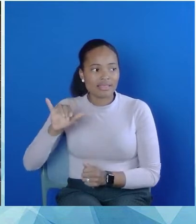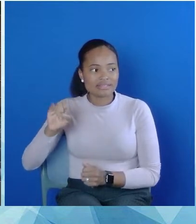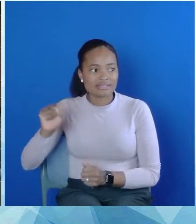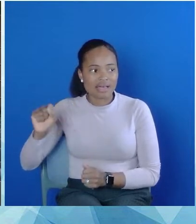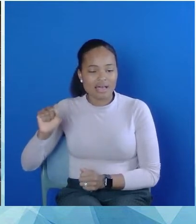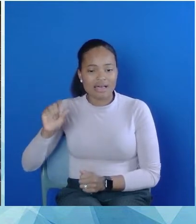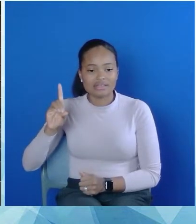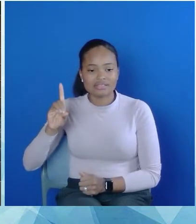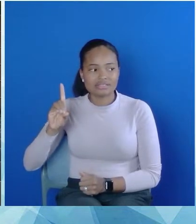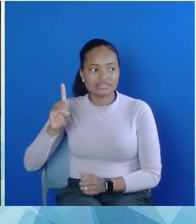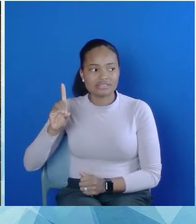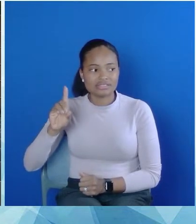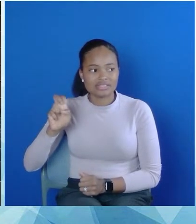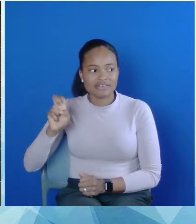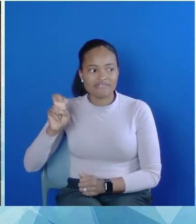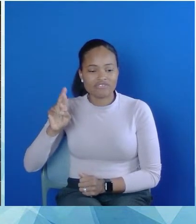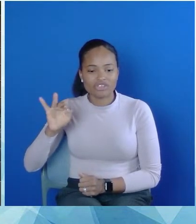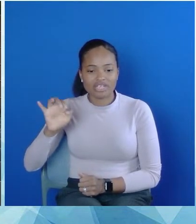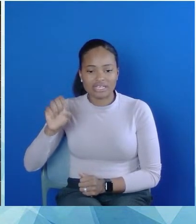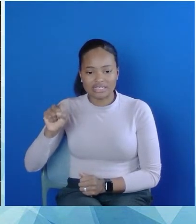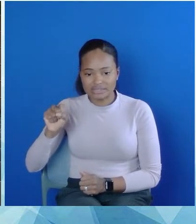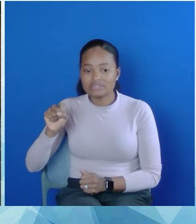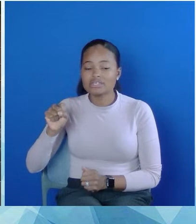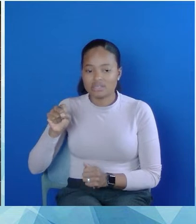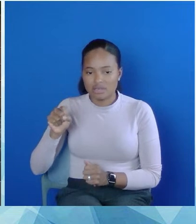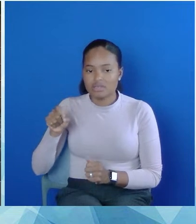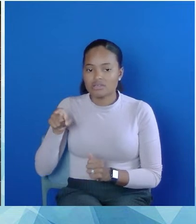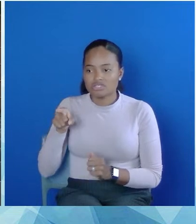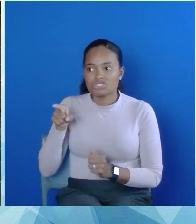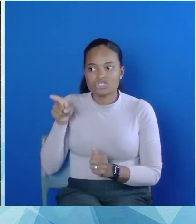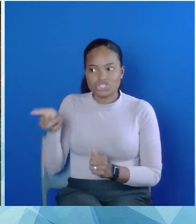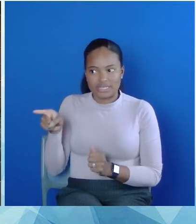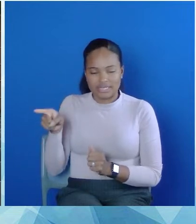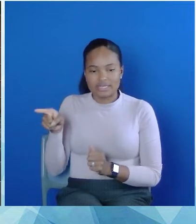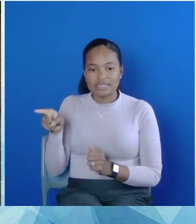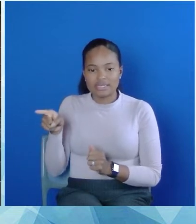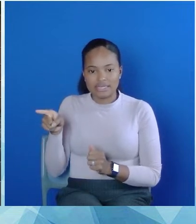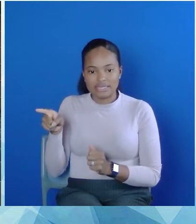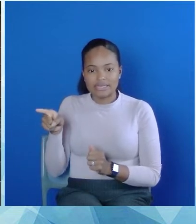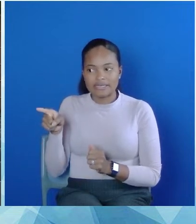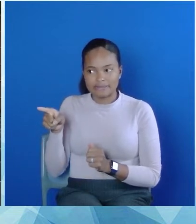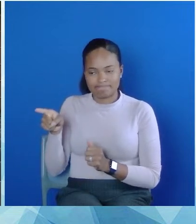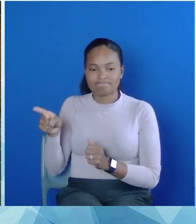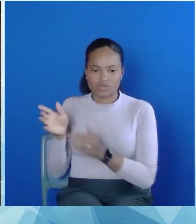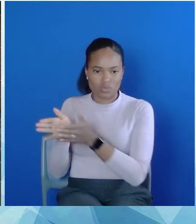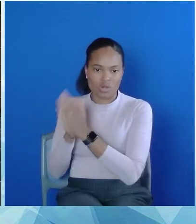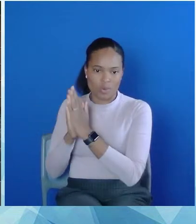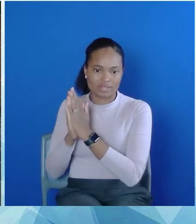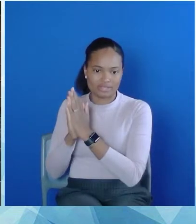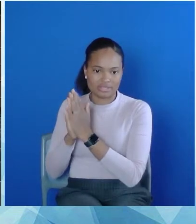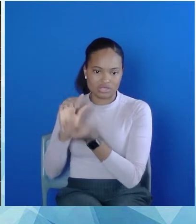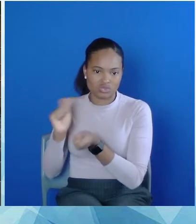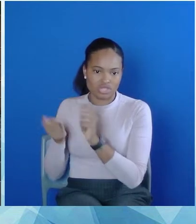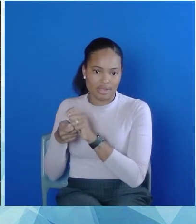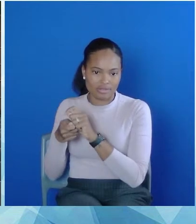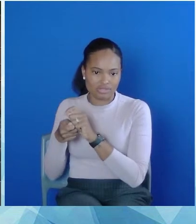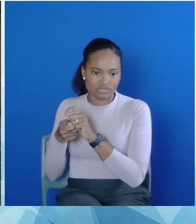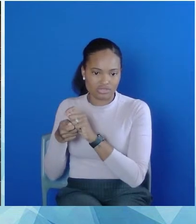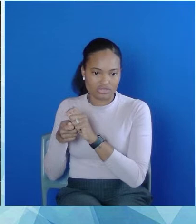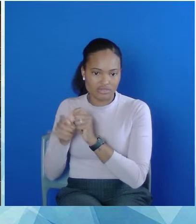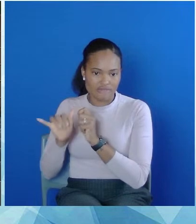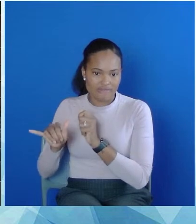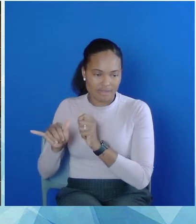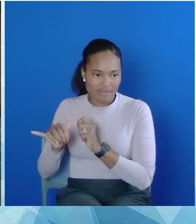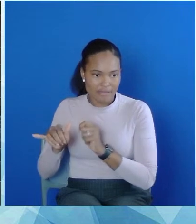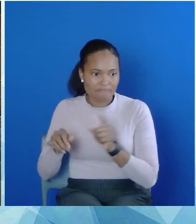that, because I do know that she was the one who actually made this request for change. I would check